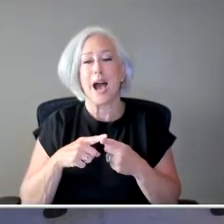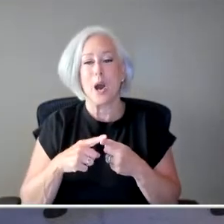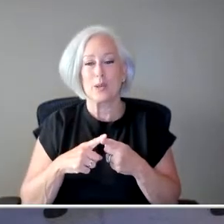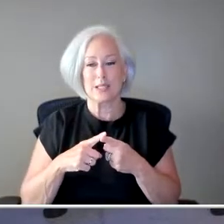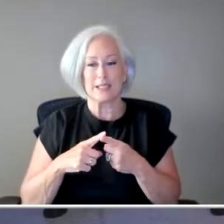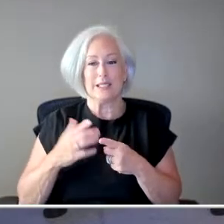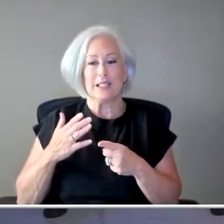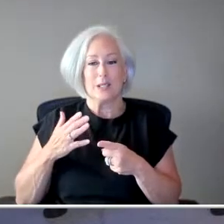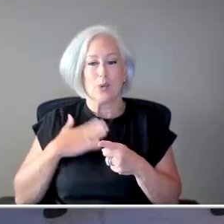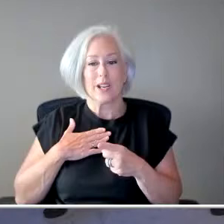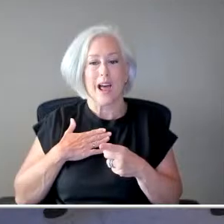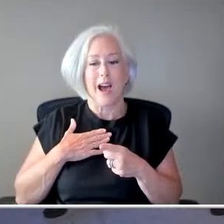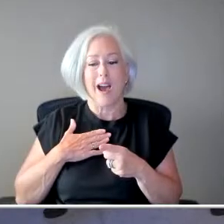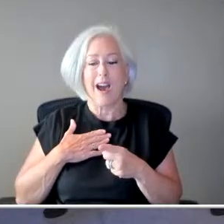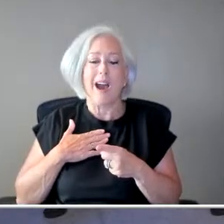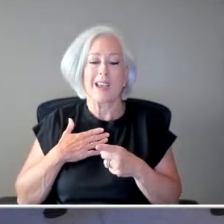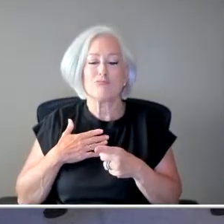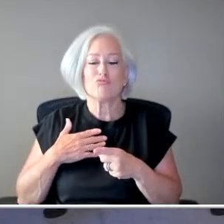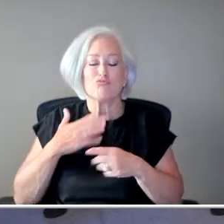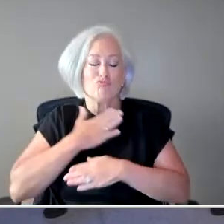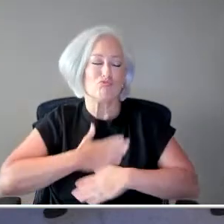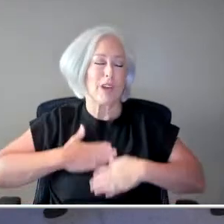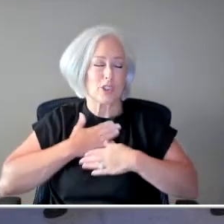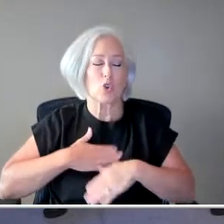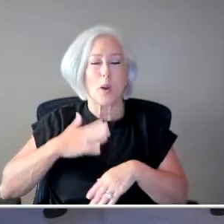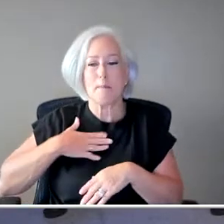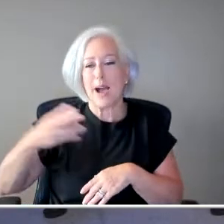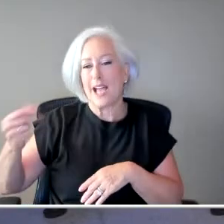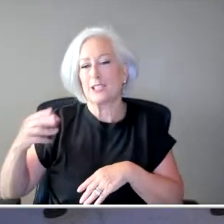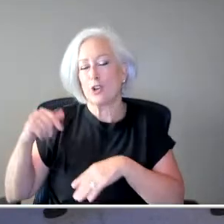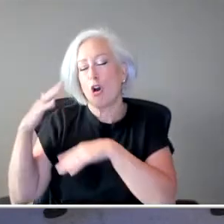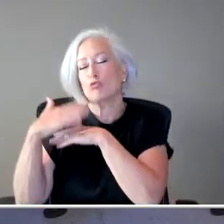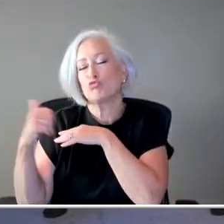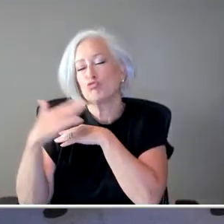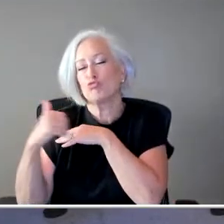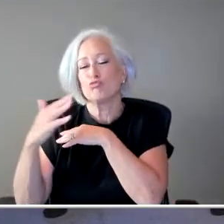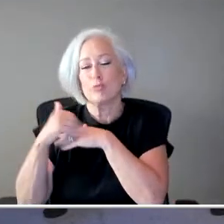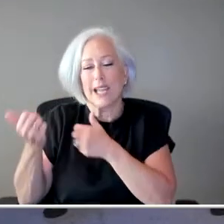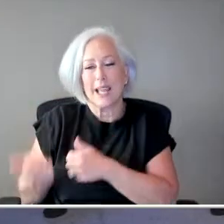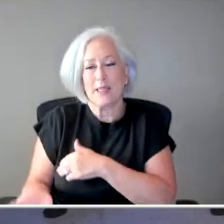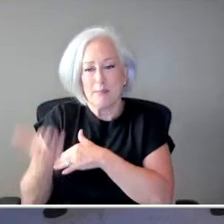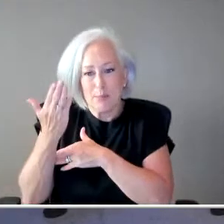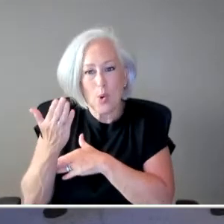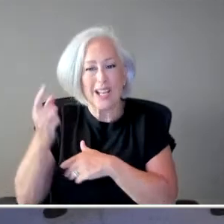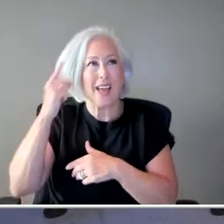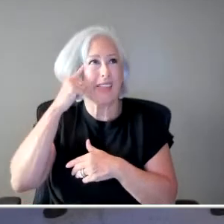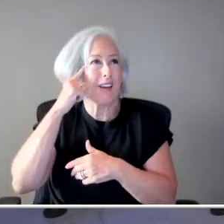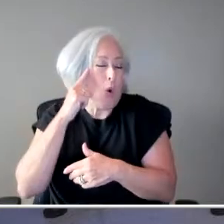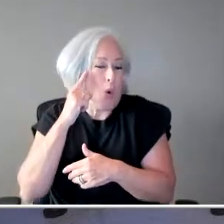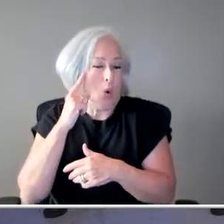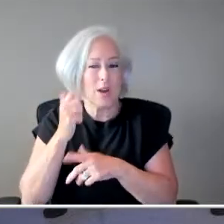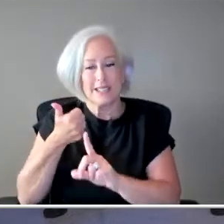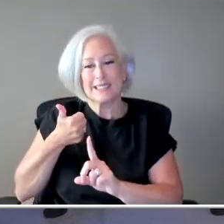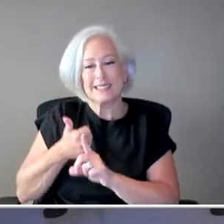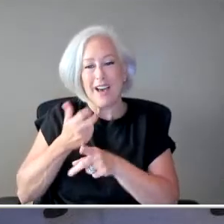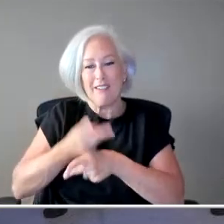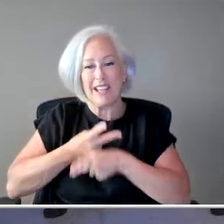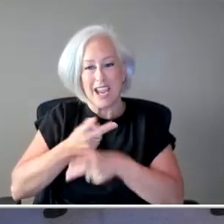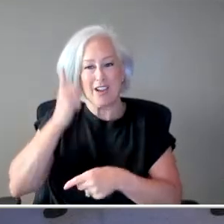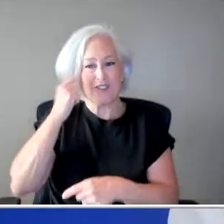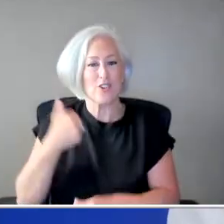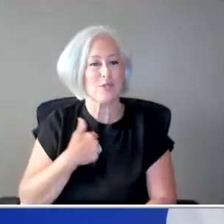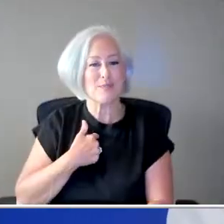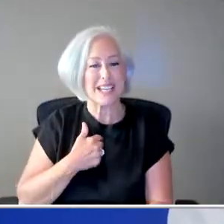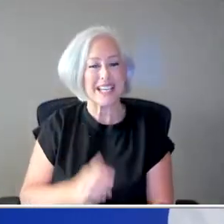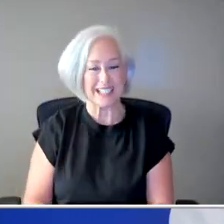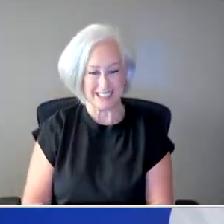in the morning, and they're up on my head, sitting on my head and my pillow and all that kind of stuff. I think of it like this is like kind of self-care to me. Let them lick my face. I don't know which one is better, so we cover